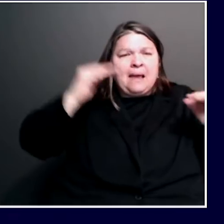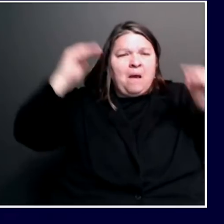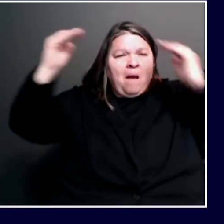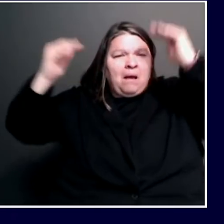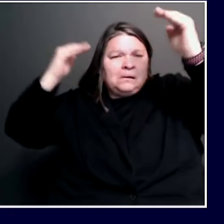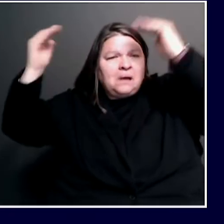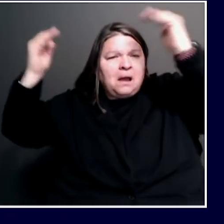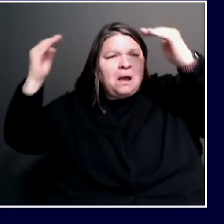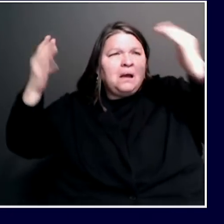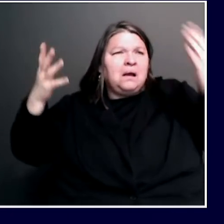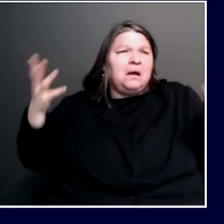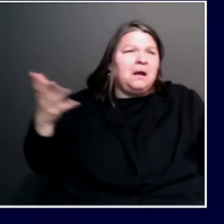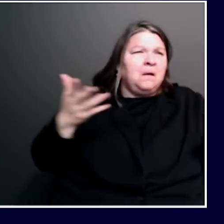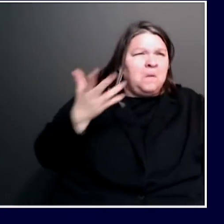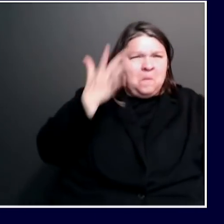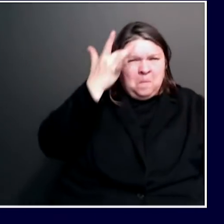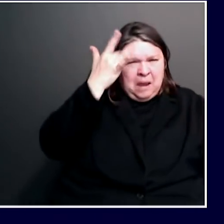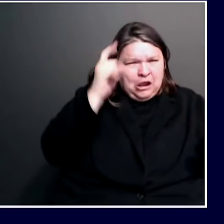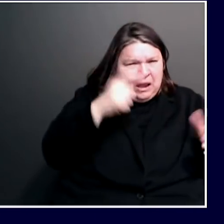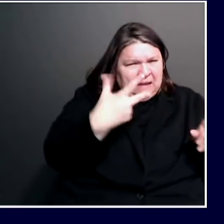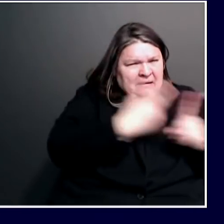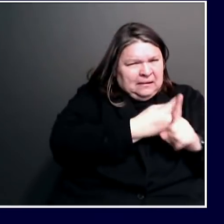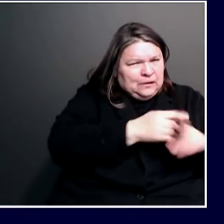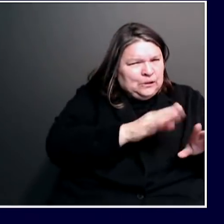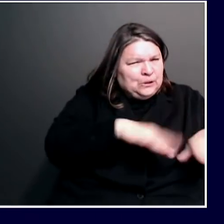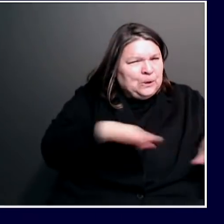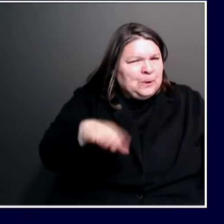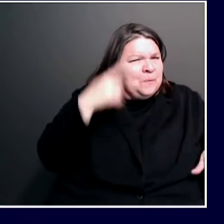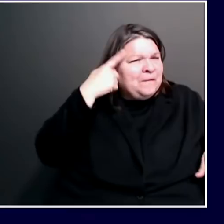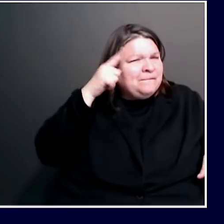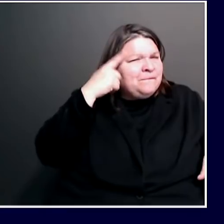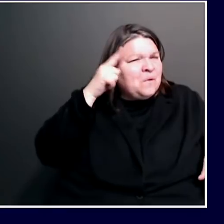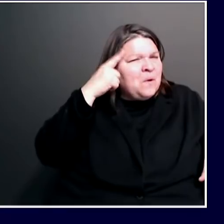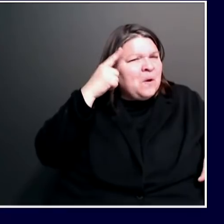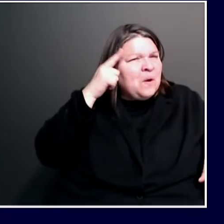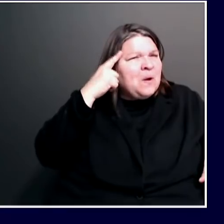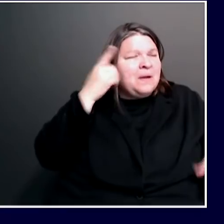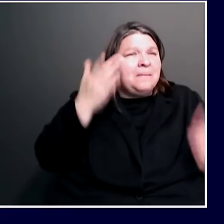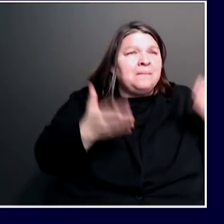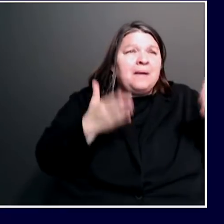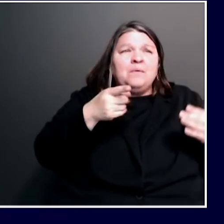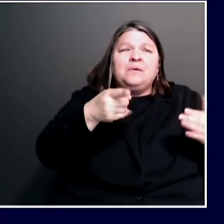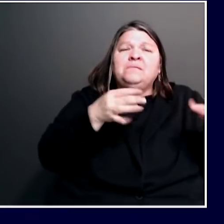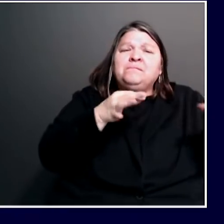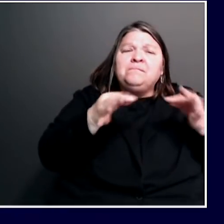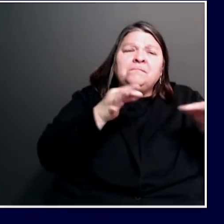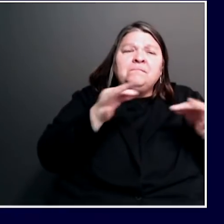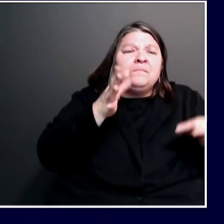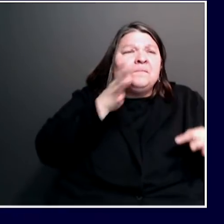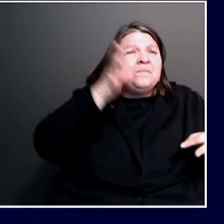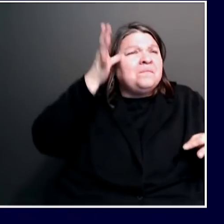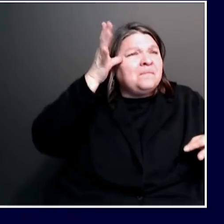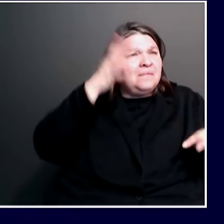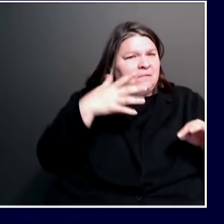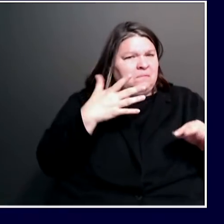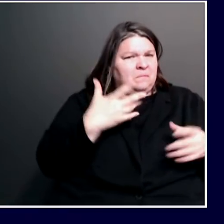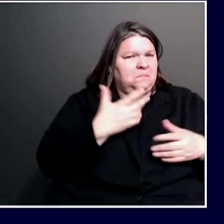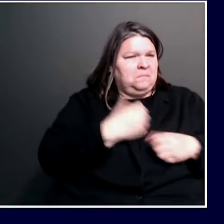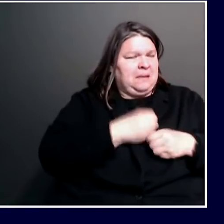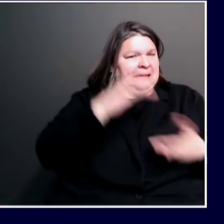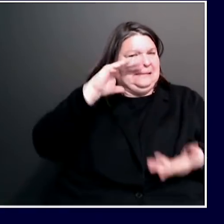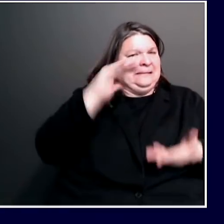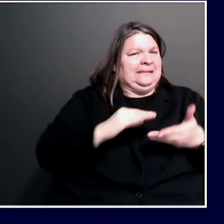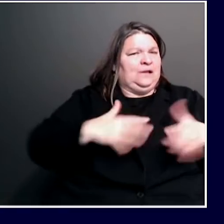should I get my kid the shot? And I'm just hoping you could address that. Sure. Let's start with the data piece, Chris. Last night I